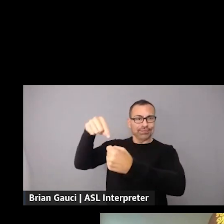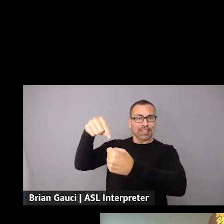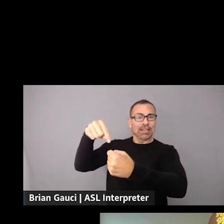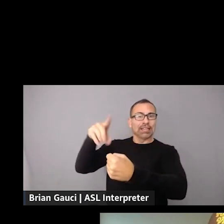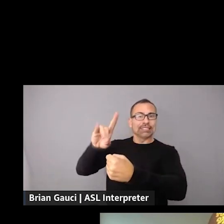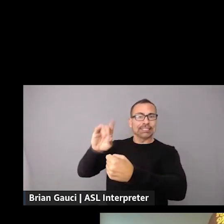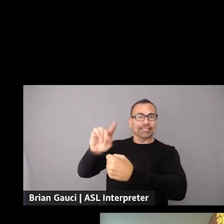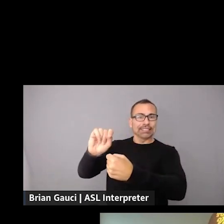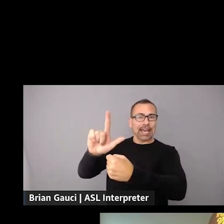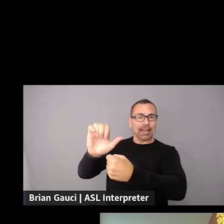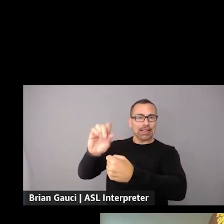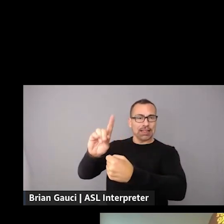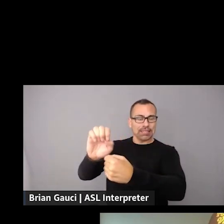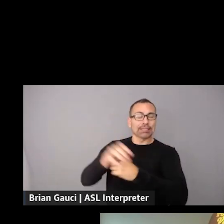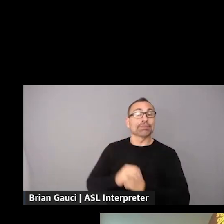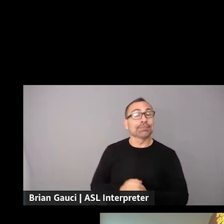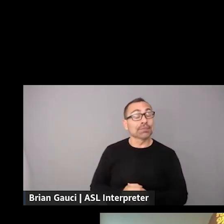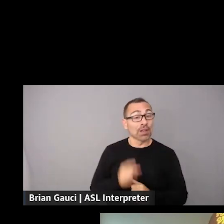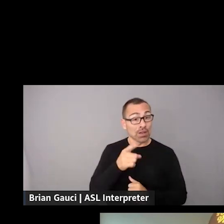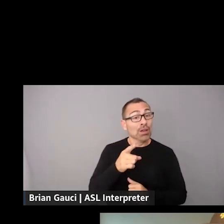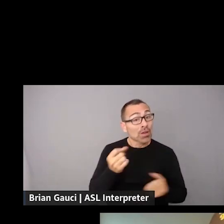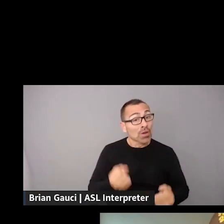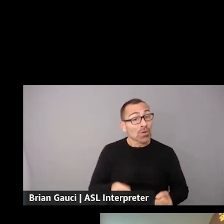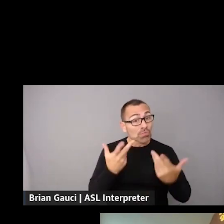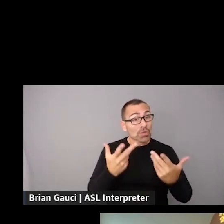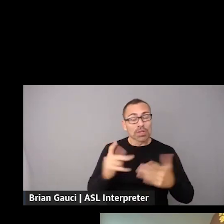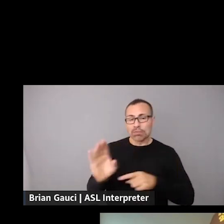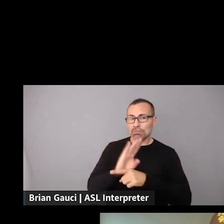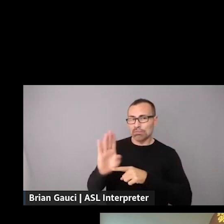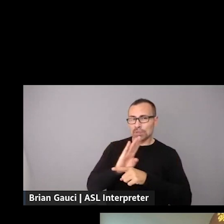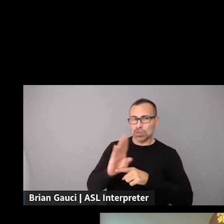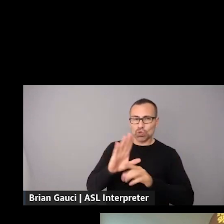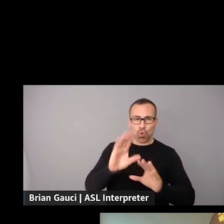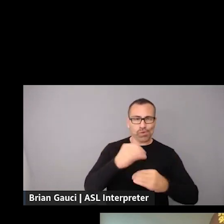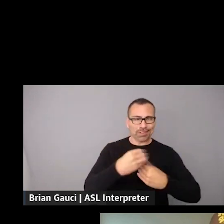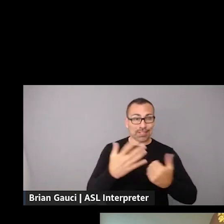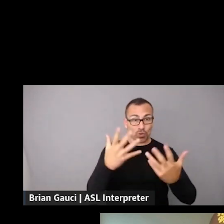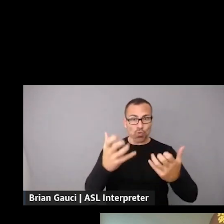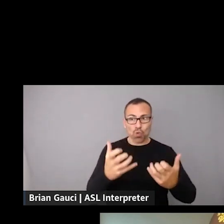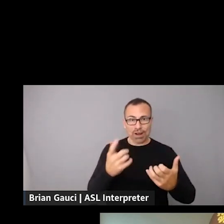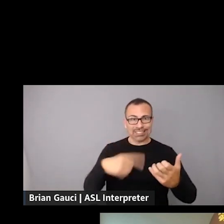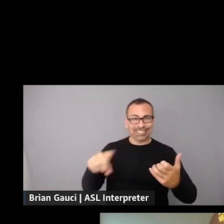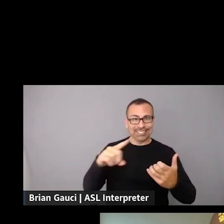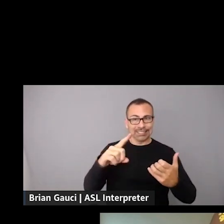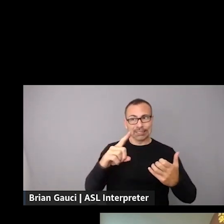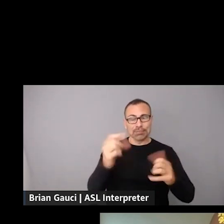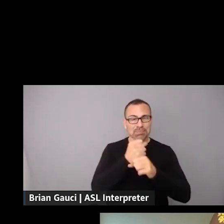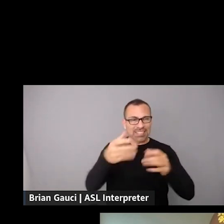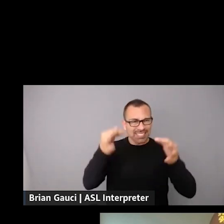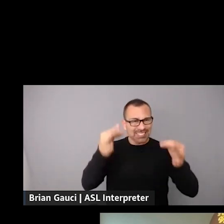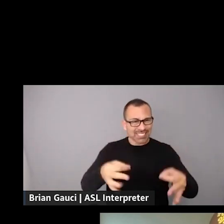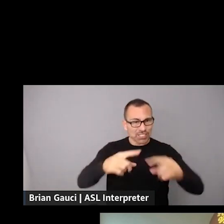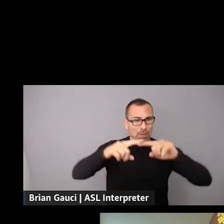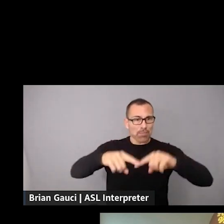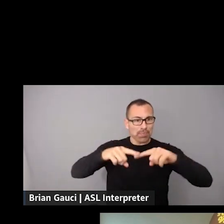you'll hear it commonly said that businesses or organizations want to be data-driven with how they make decisions that